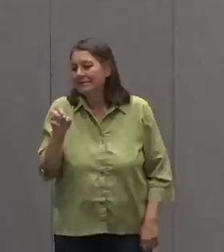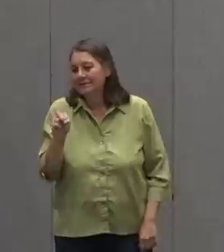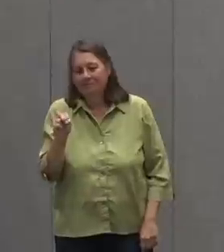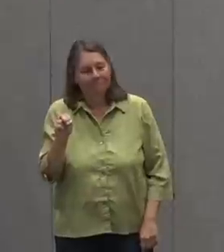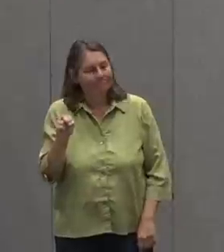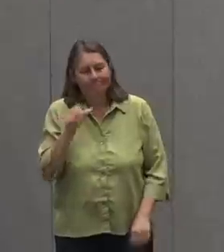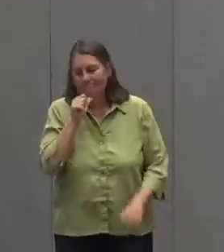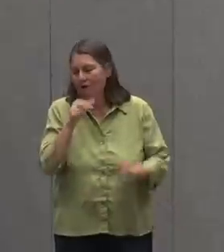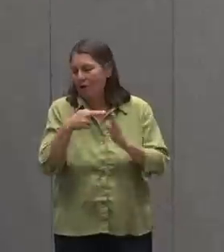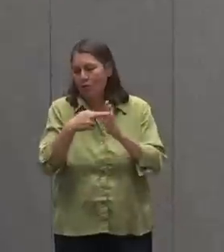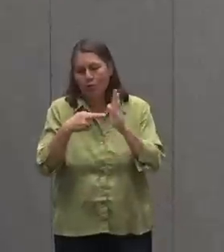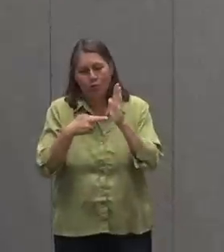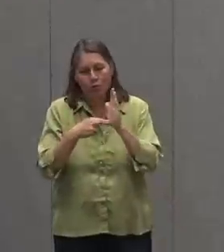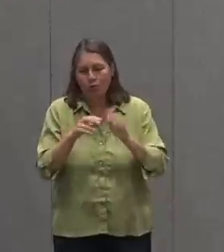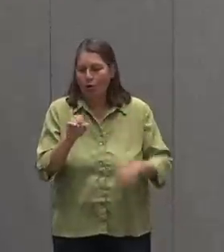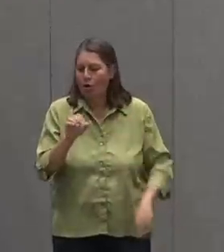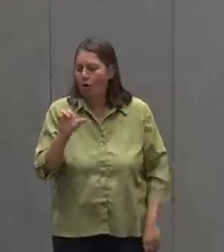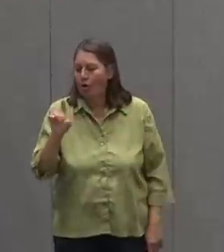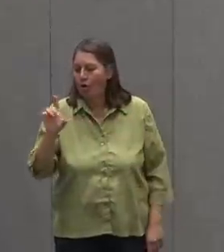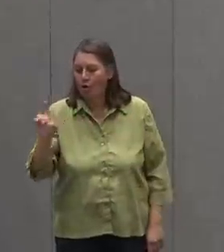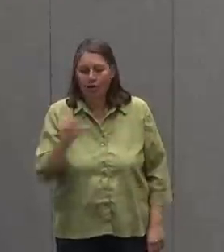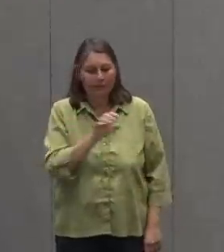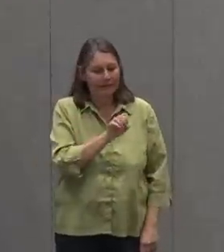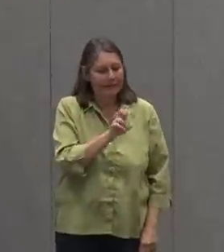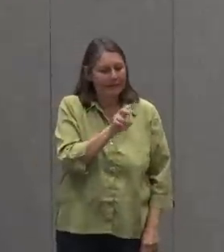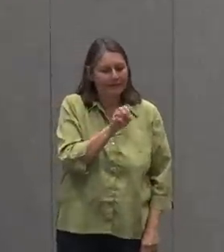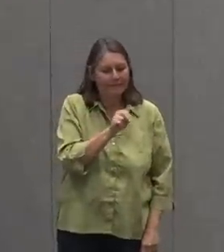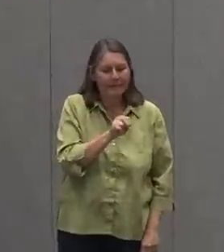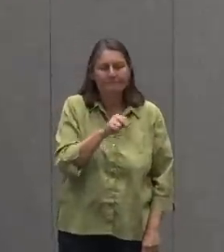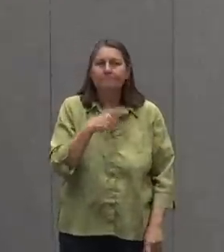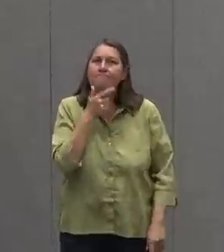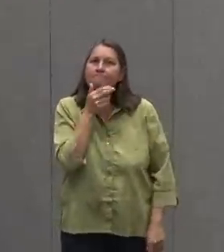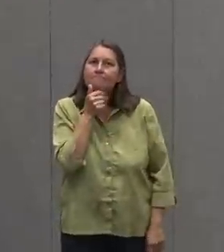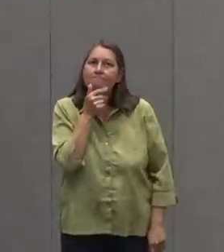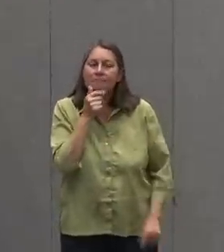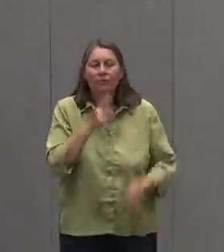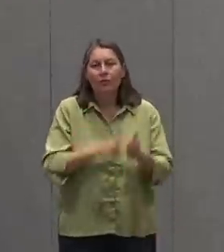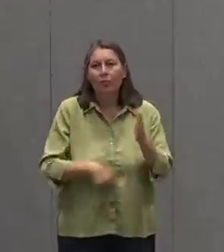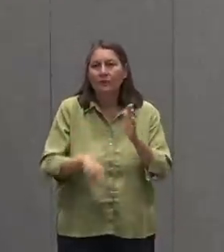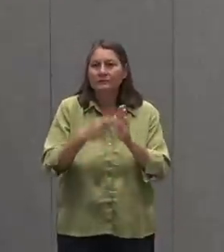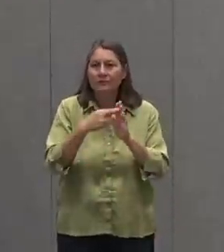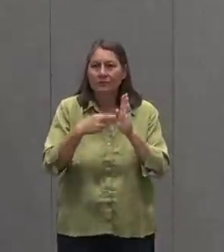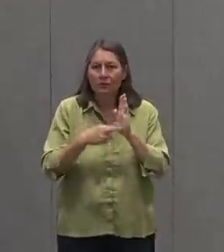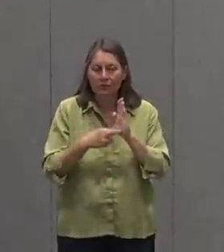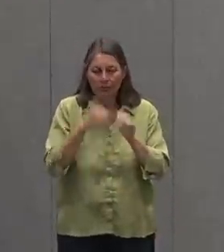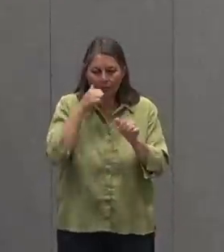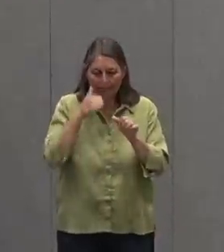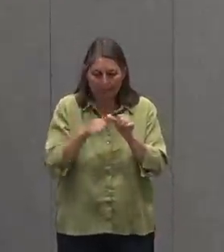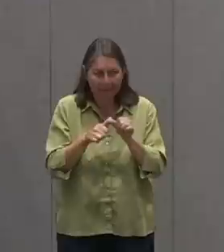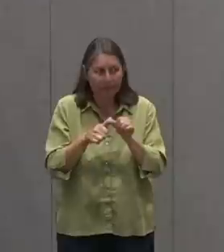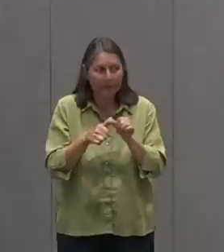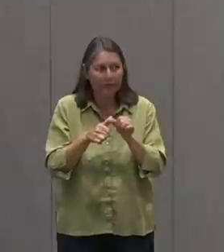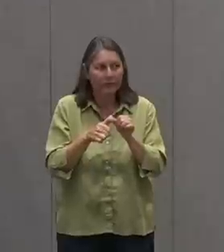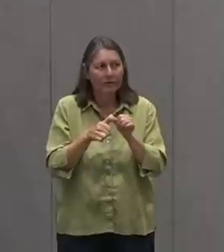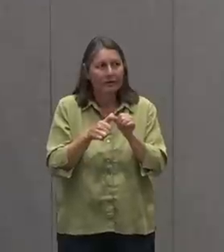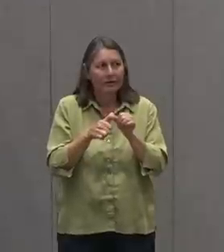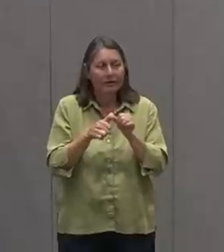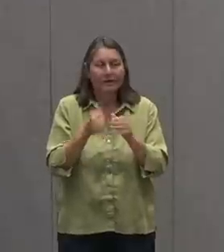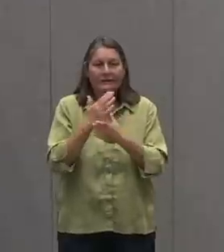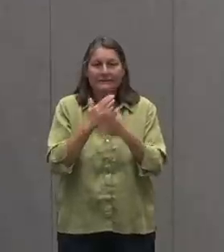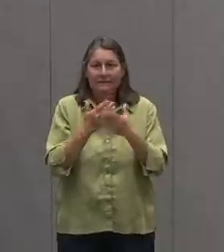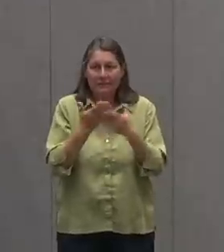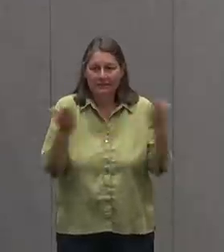still not really sure what that rule might be. But we got to remember things that are in this side of the